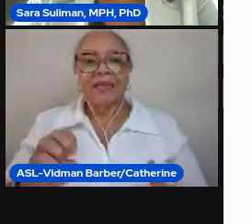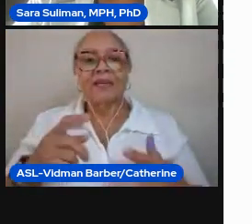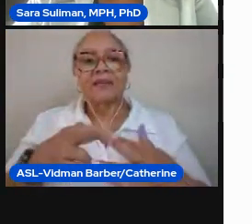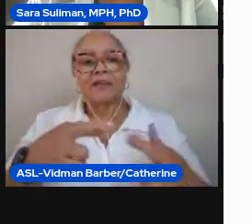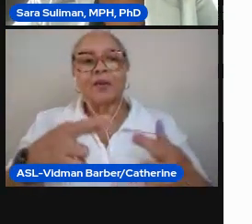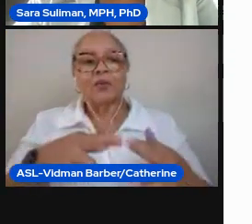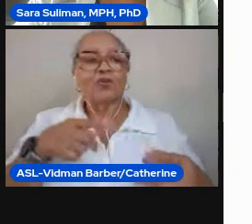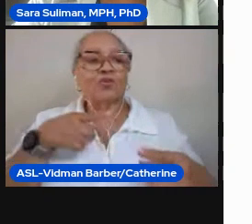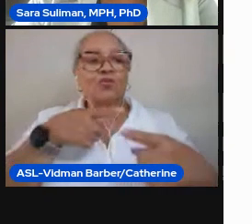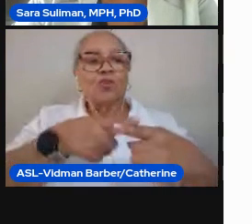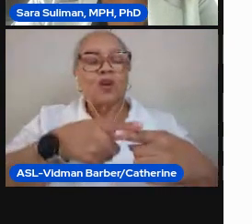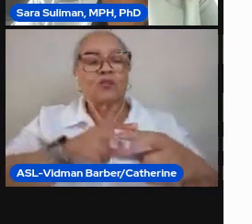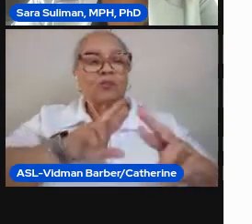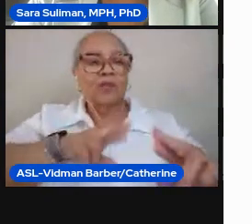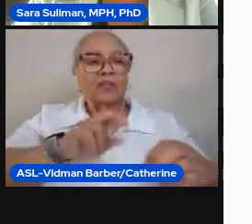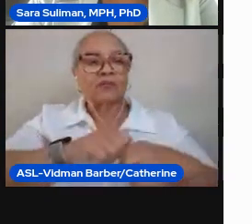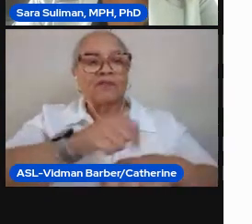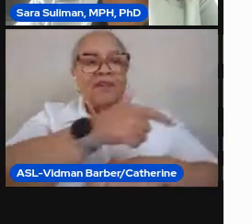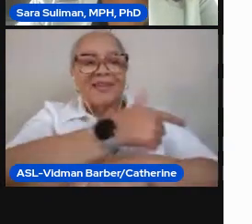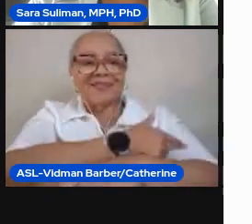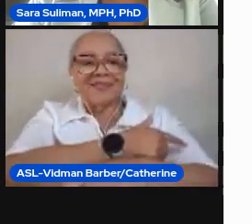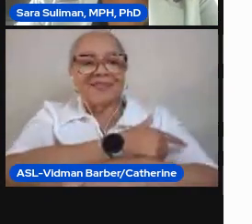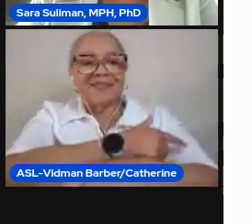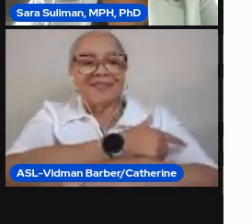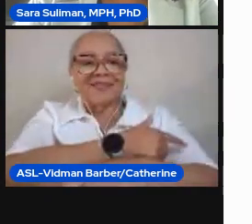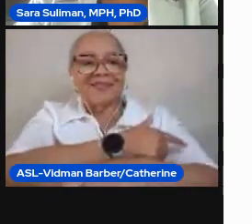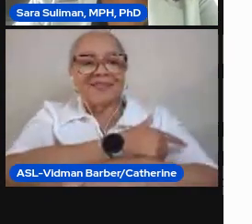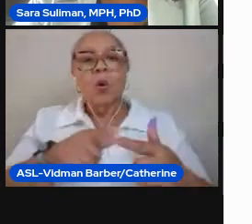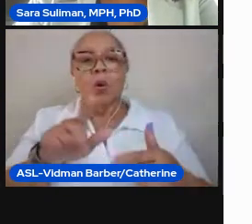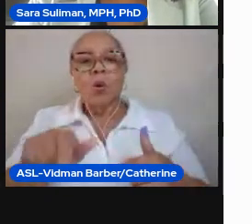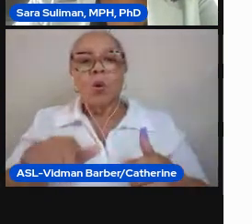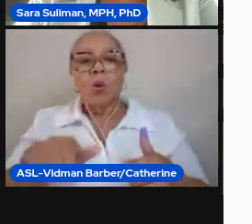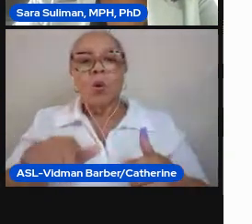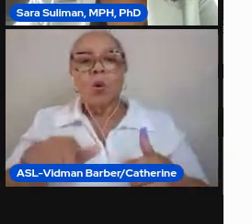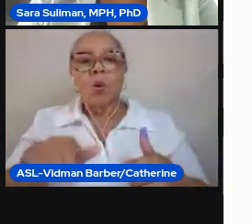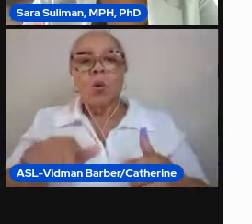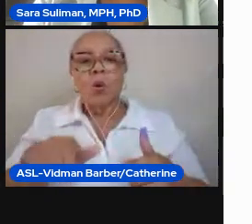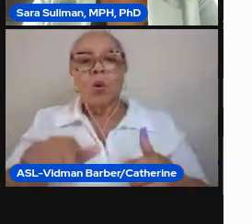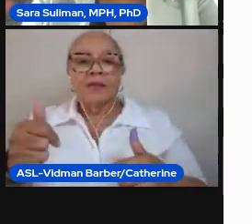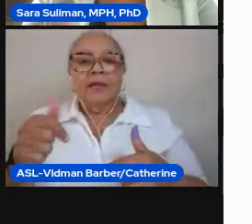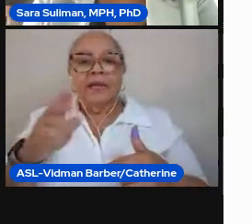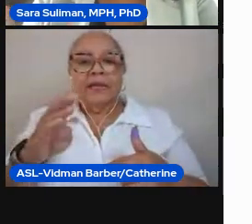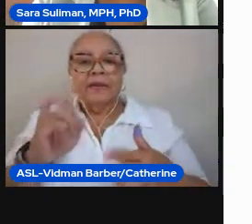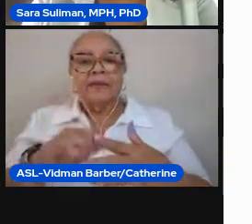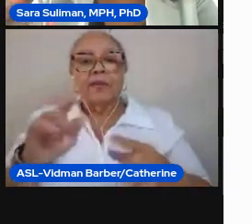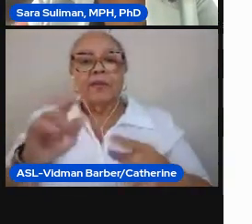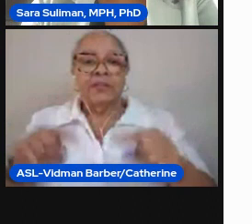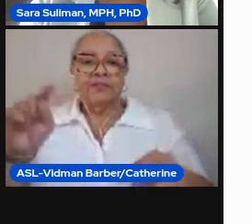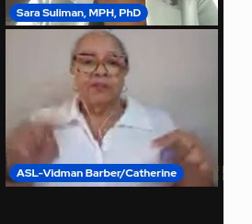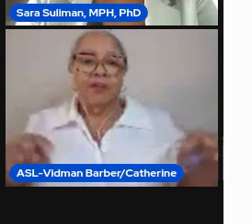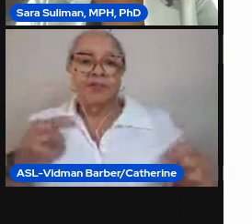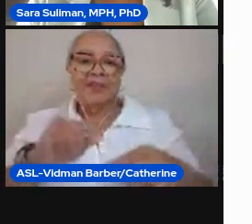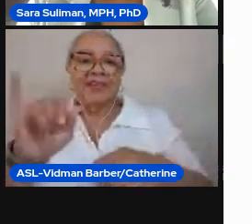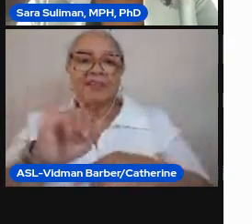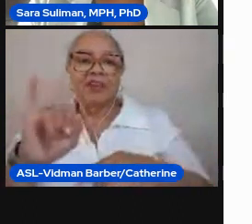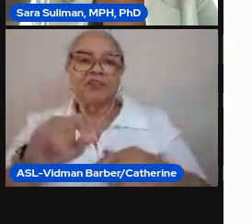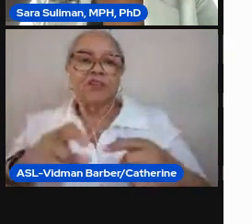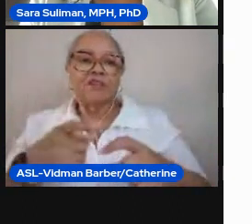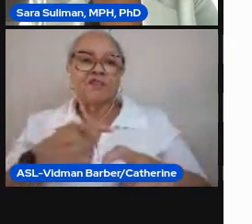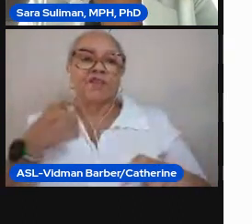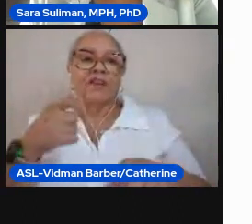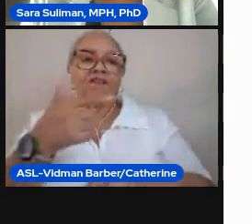with vaccine-induced responses, or nucleocapsid, which would differentiate infection from